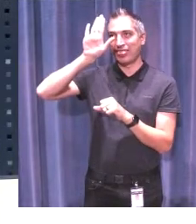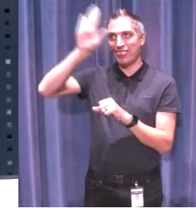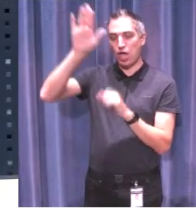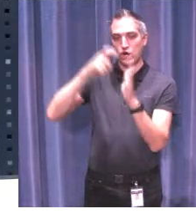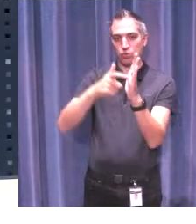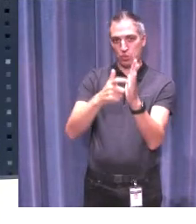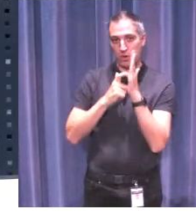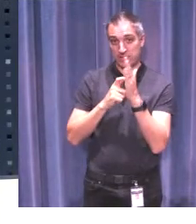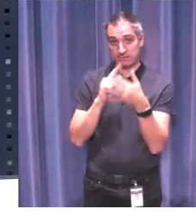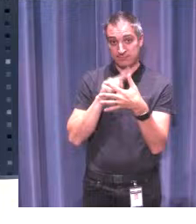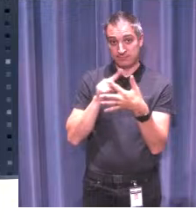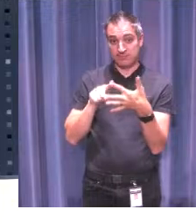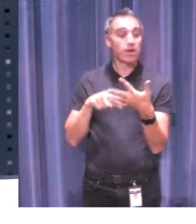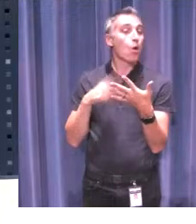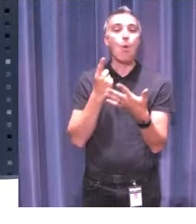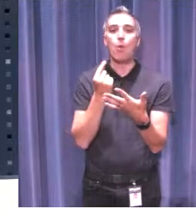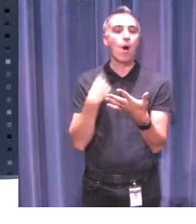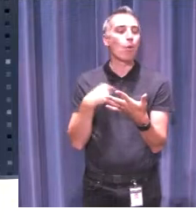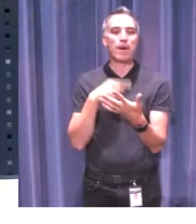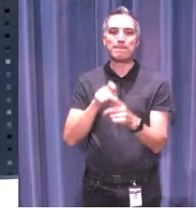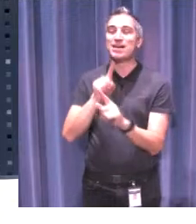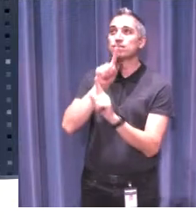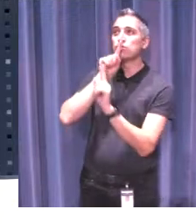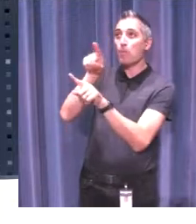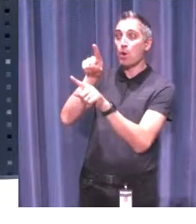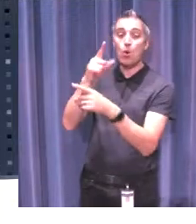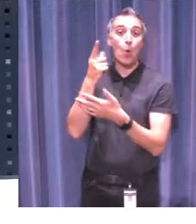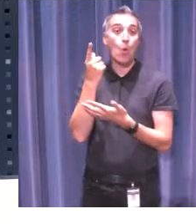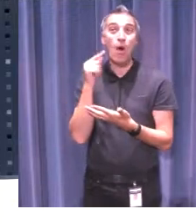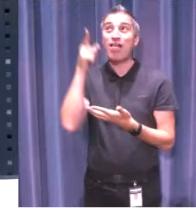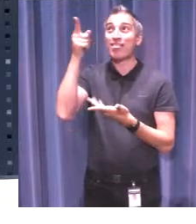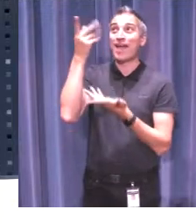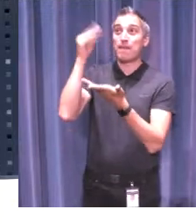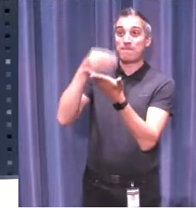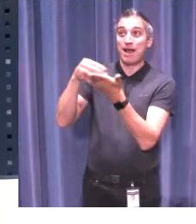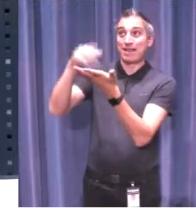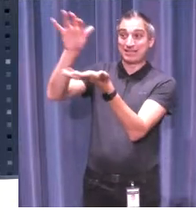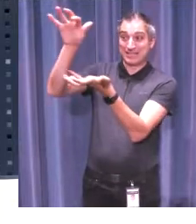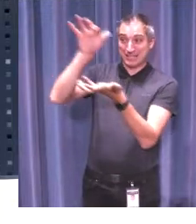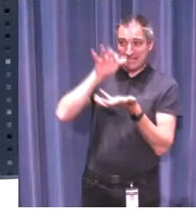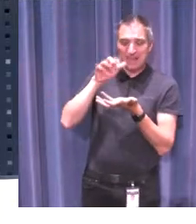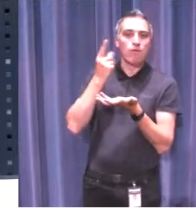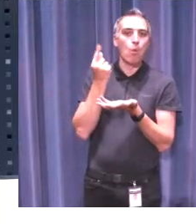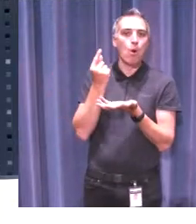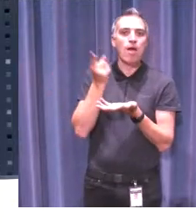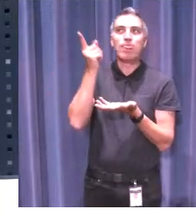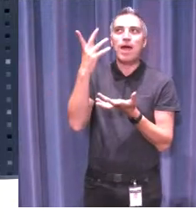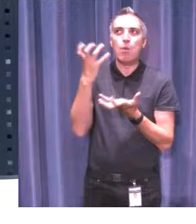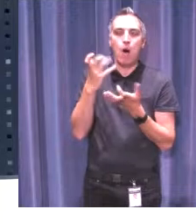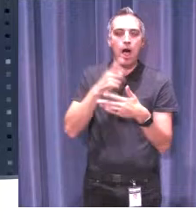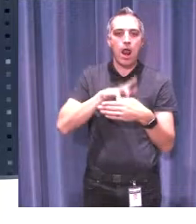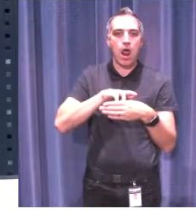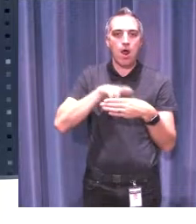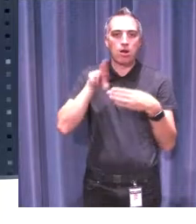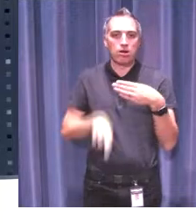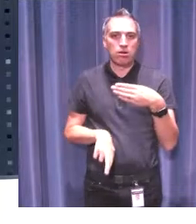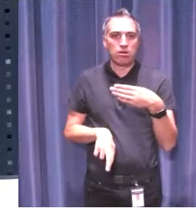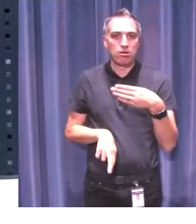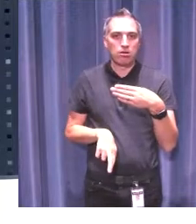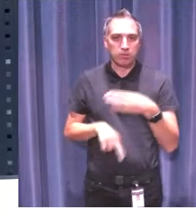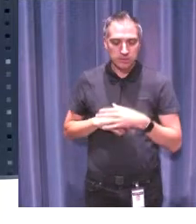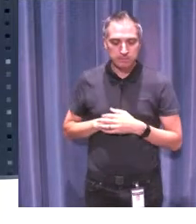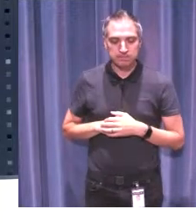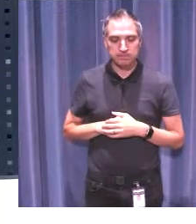fact, the grantor is looking for in terms of outcomes. As you know,